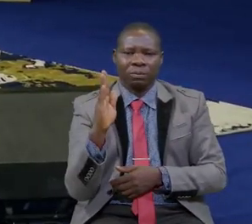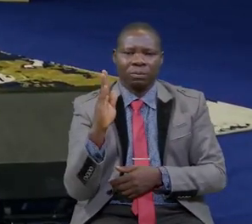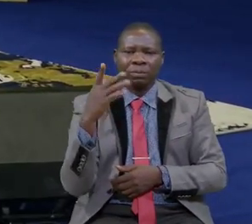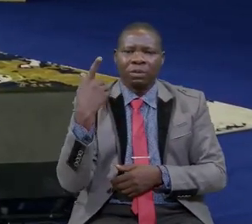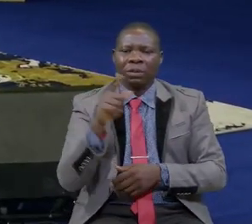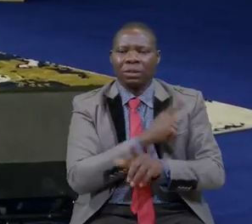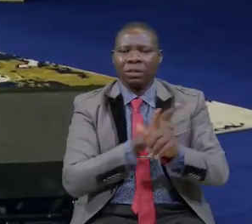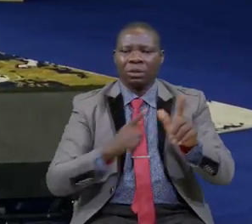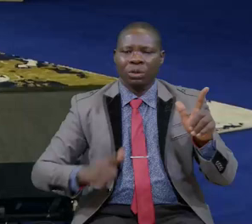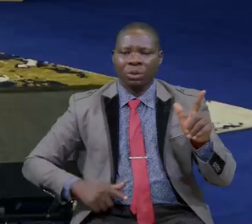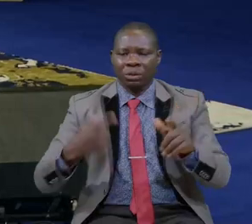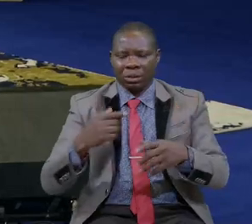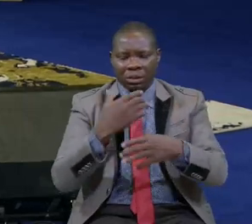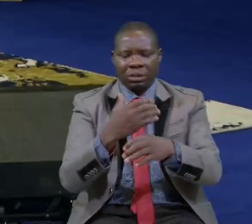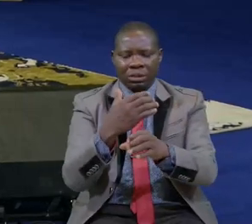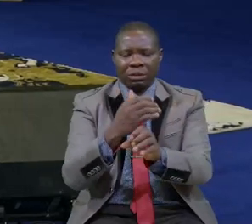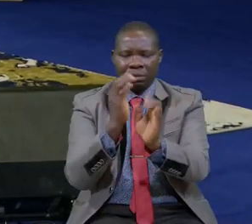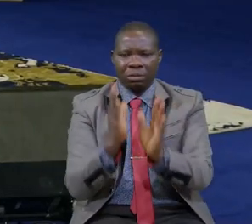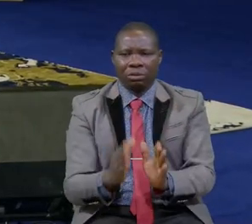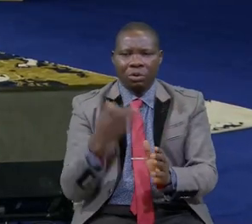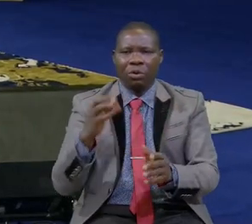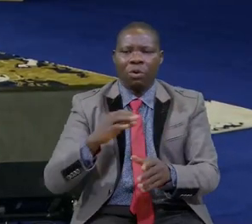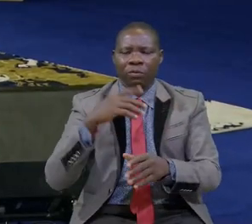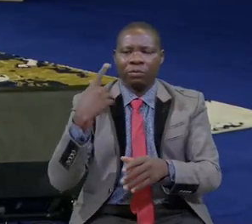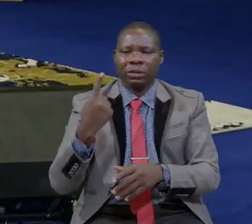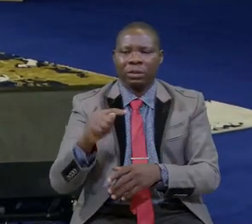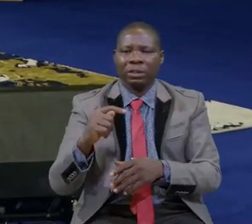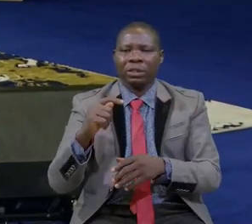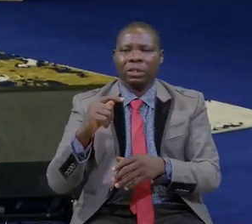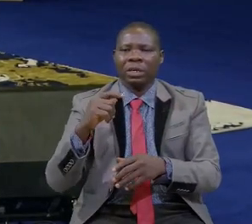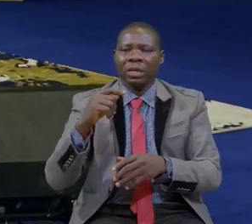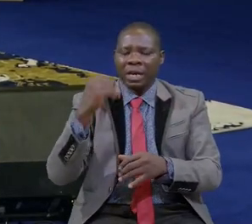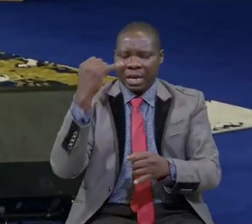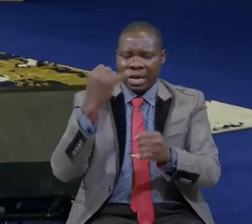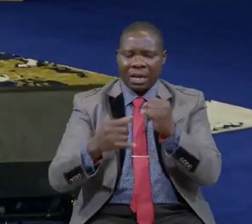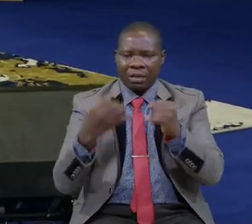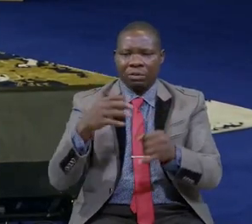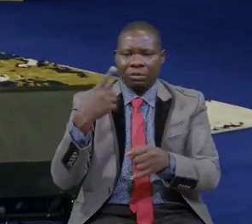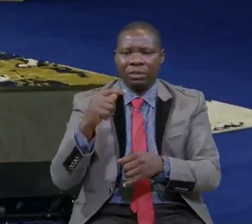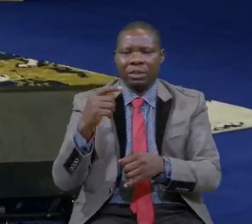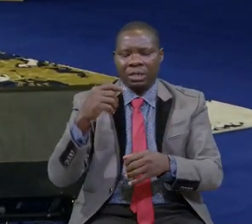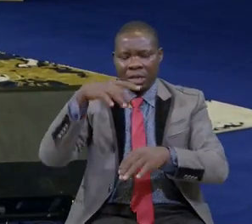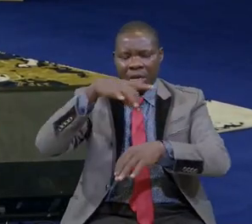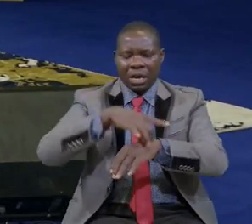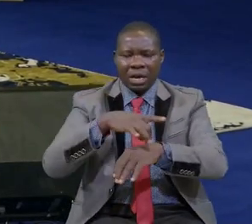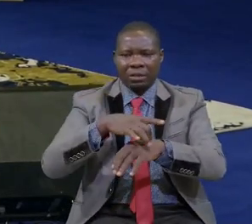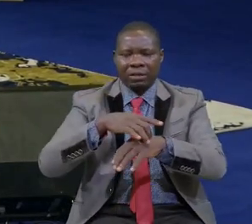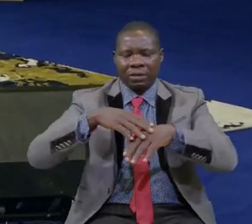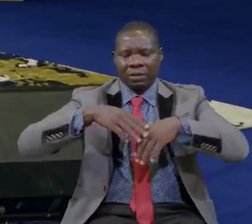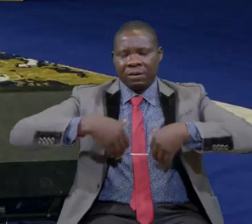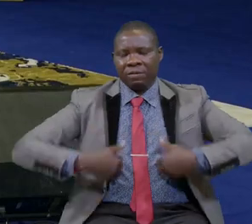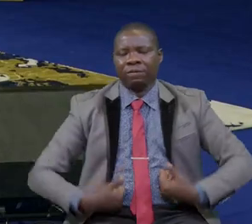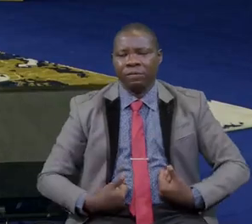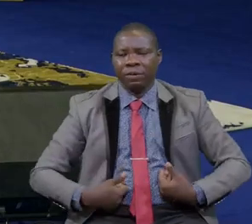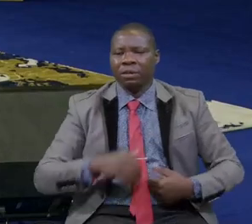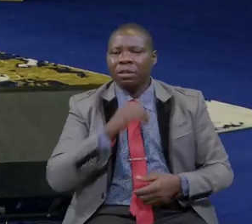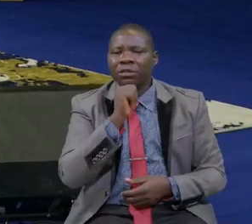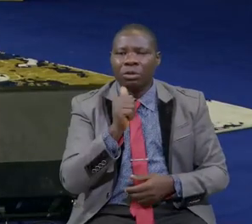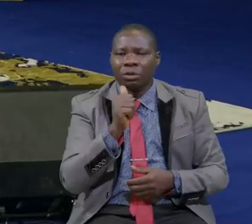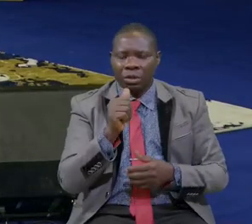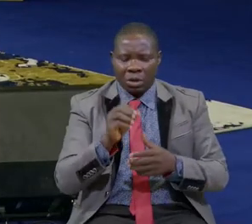the creator of the head of the ends of the earth, fainteth not, neither is